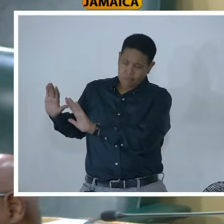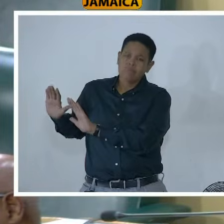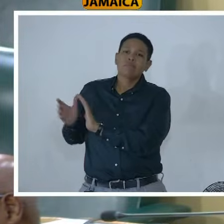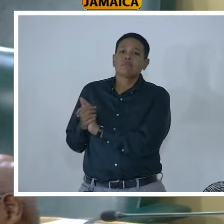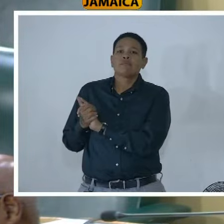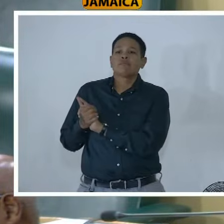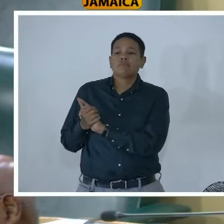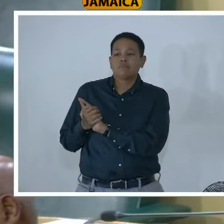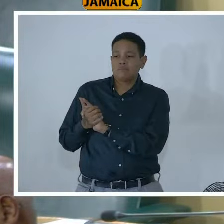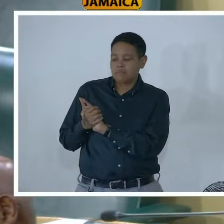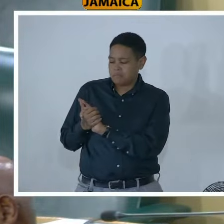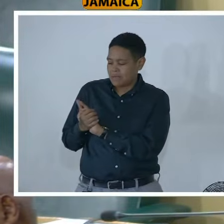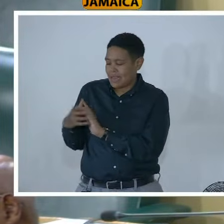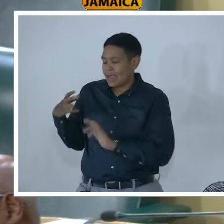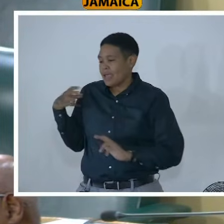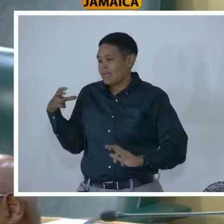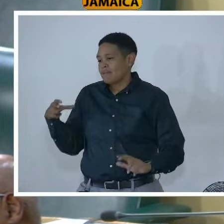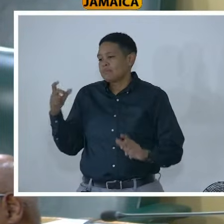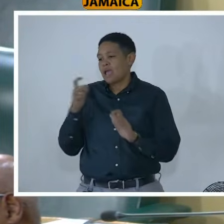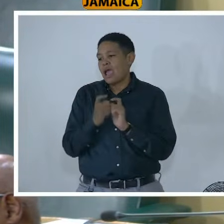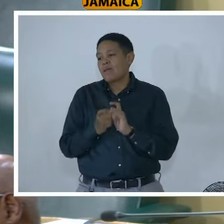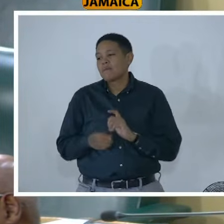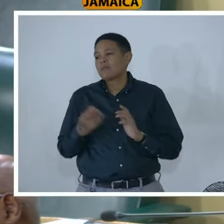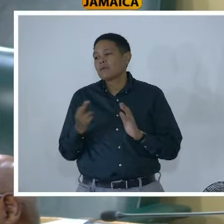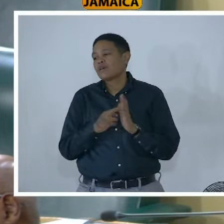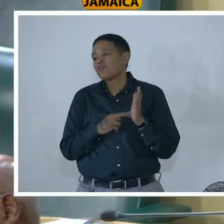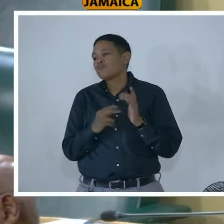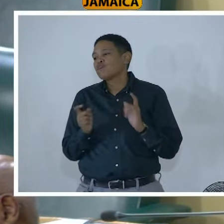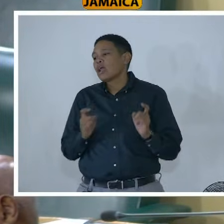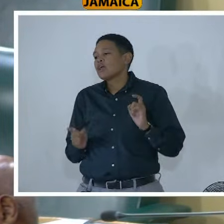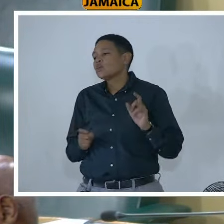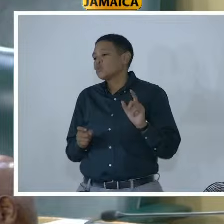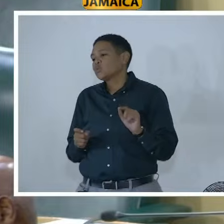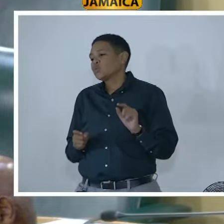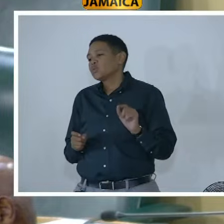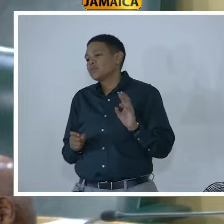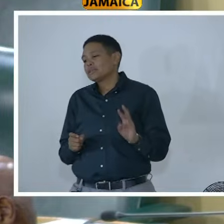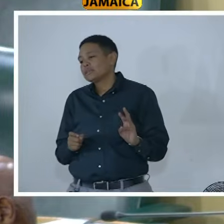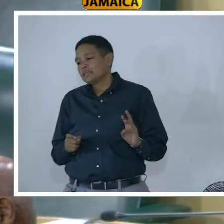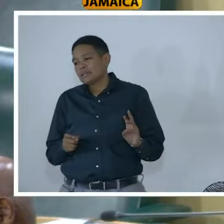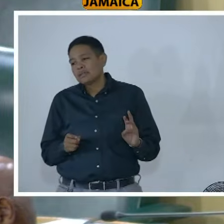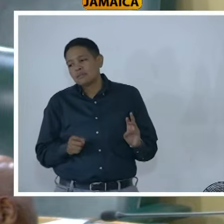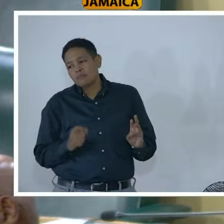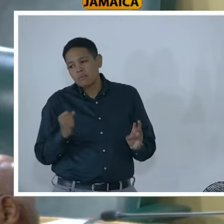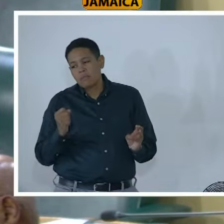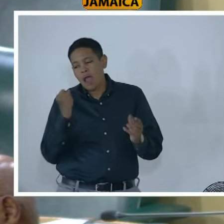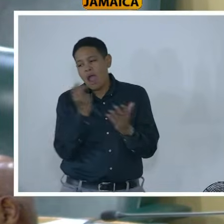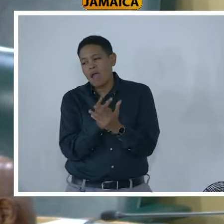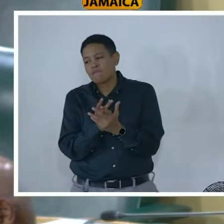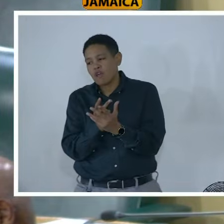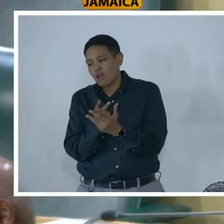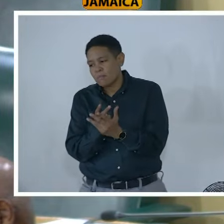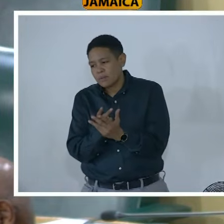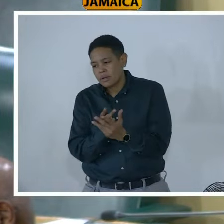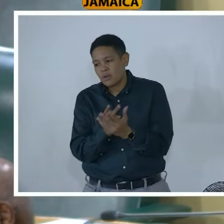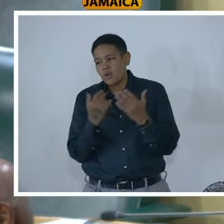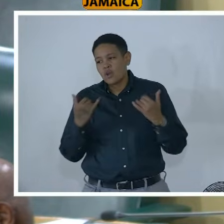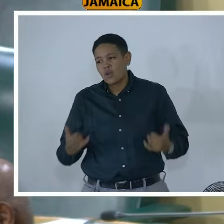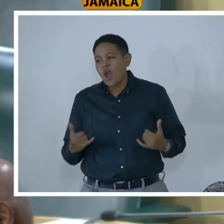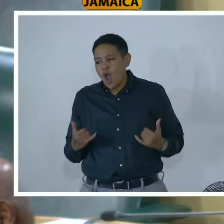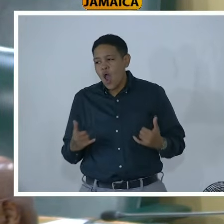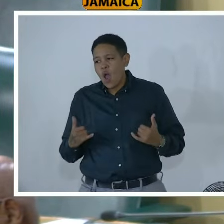Schemes Investment Amendment Regulation 2026 be affirmed,